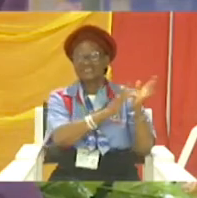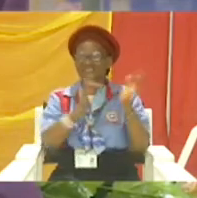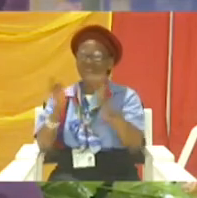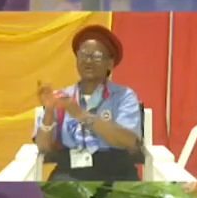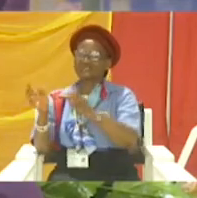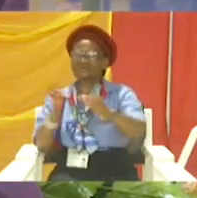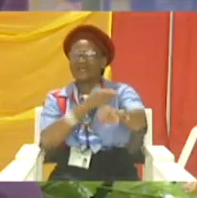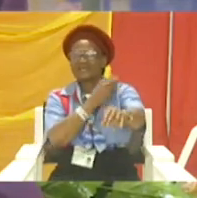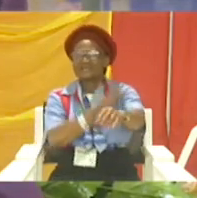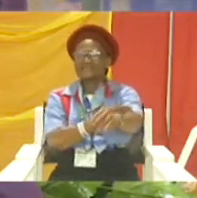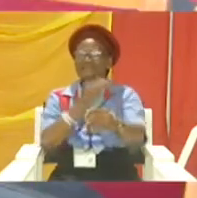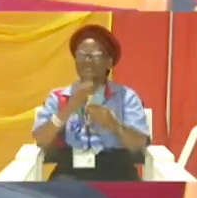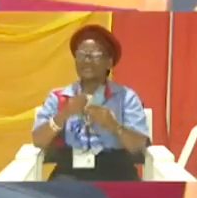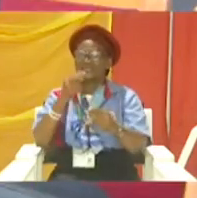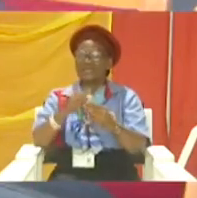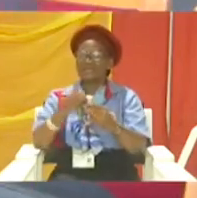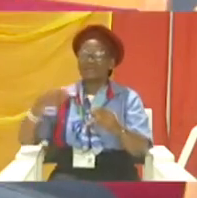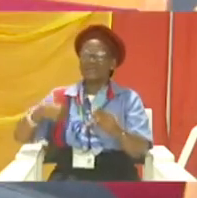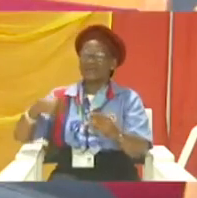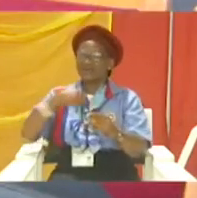Jesus' mighty name, we have